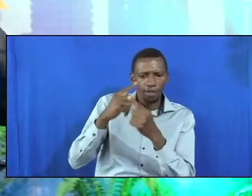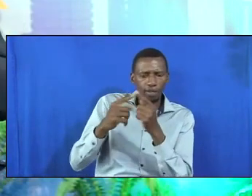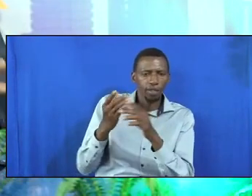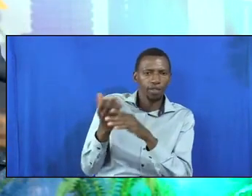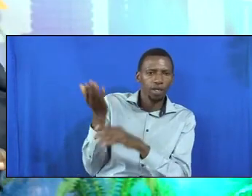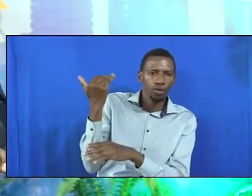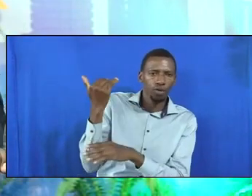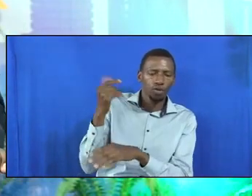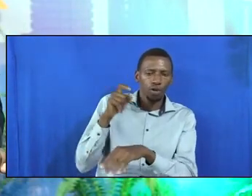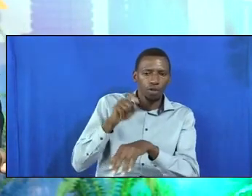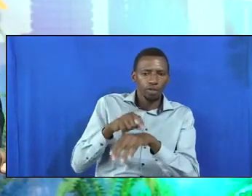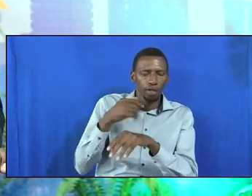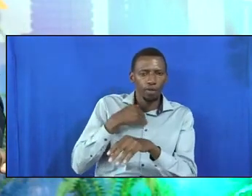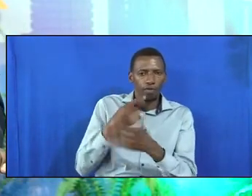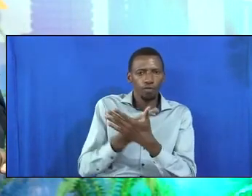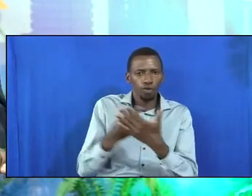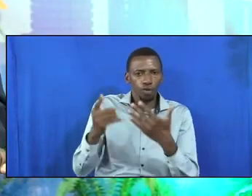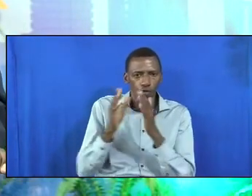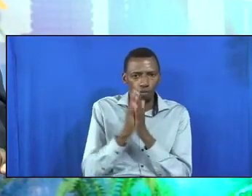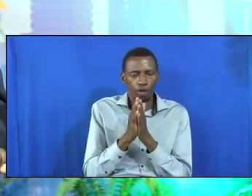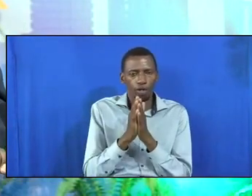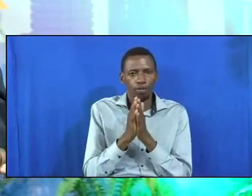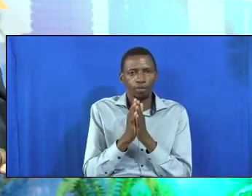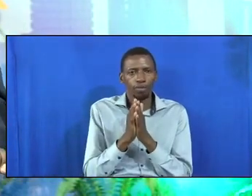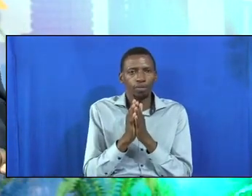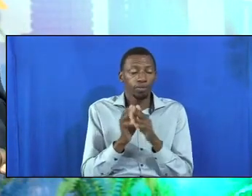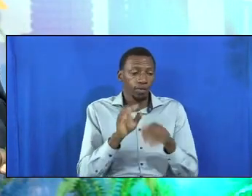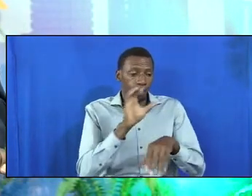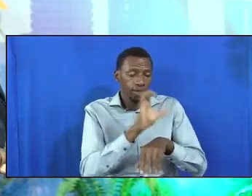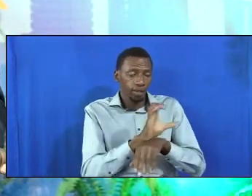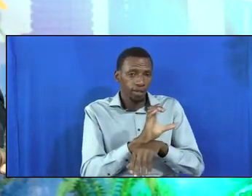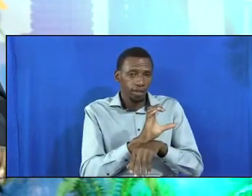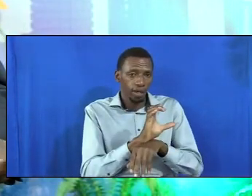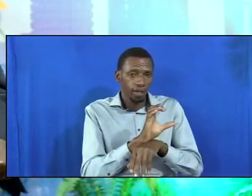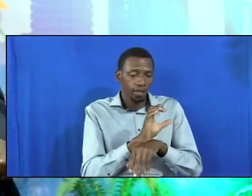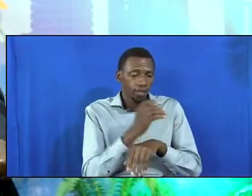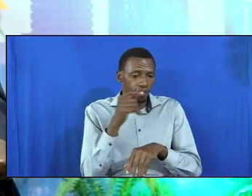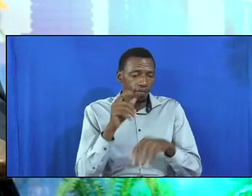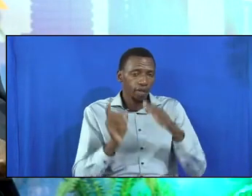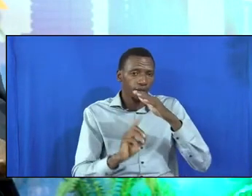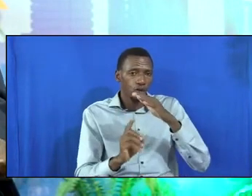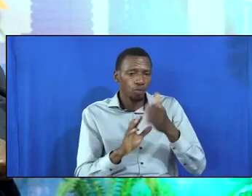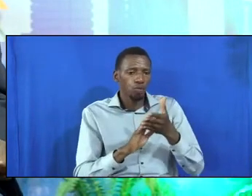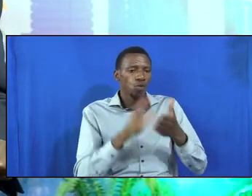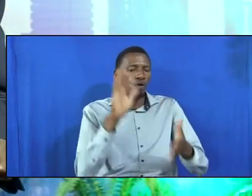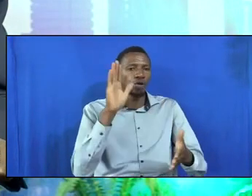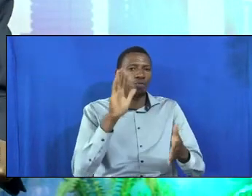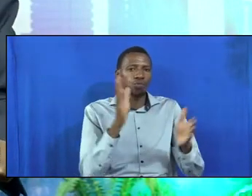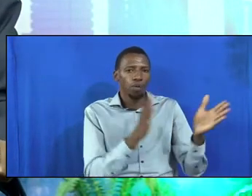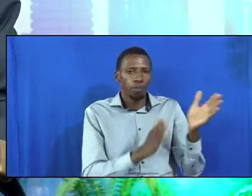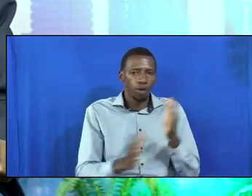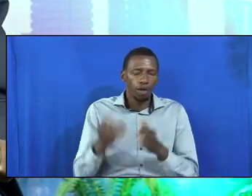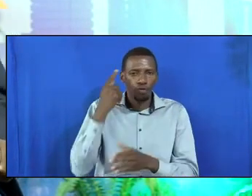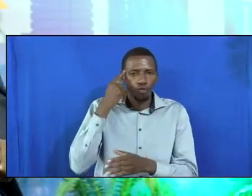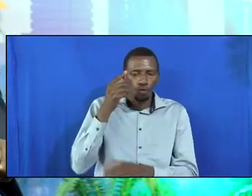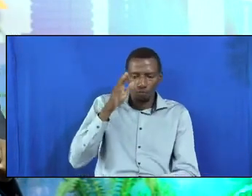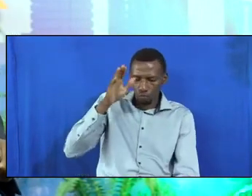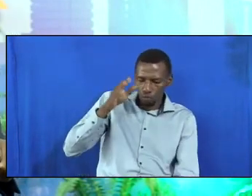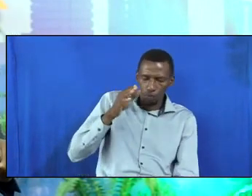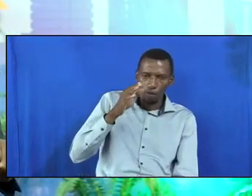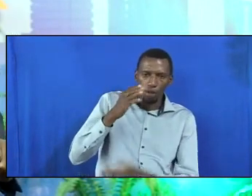the churches here in Nairobi, they also planned for a night vigil. By the way,